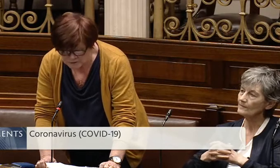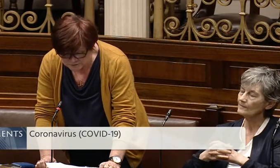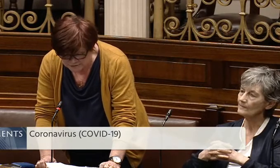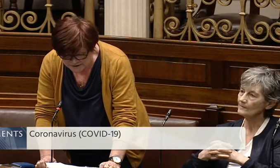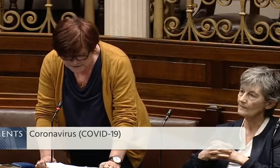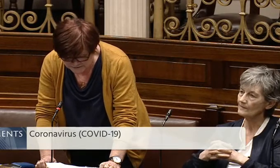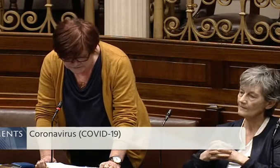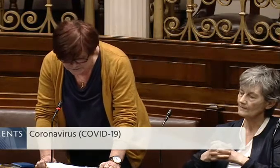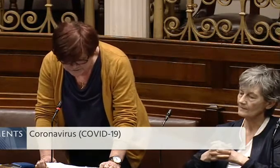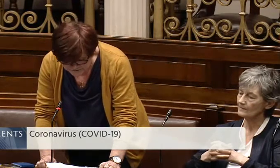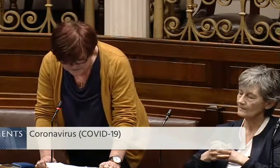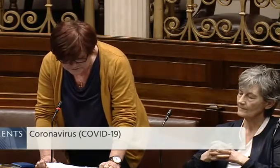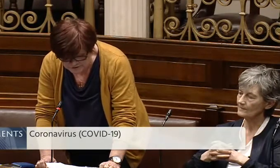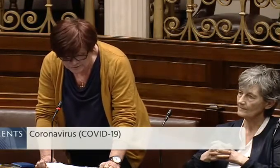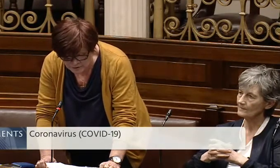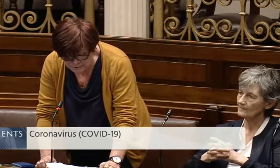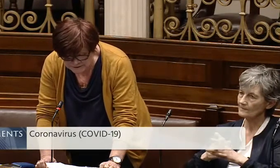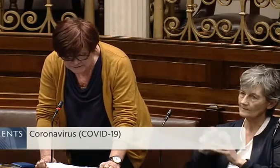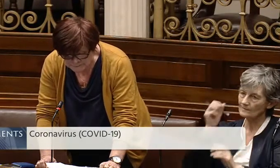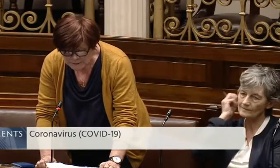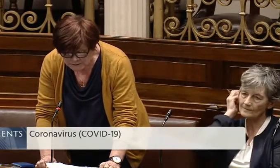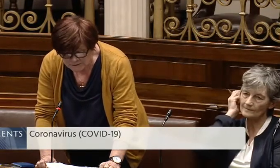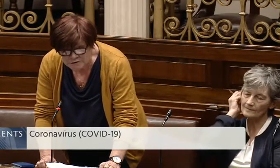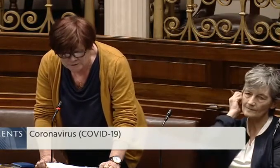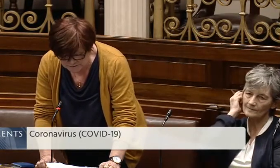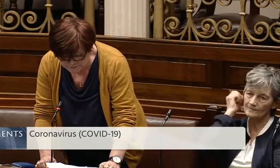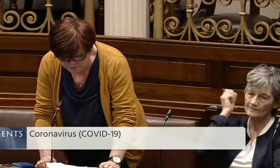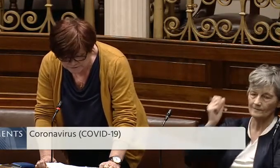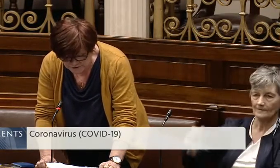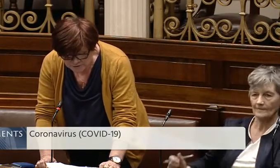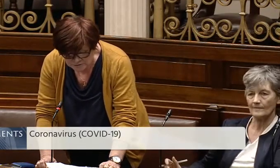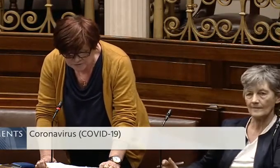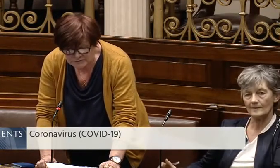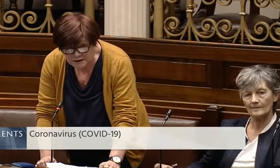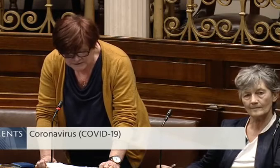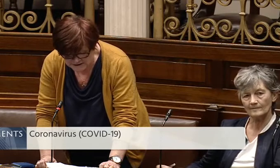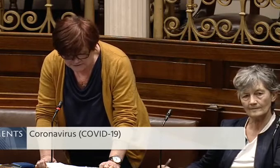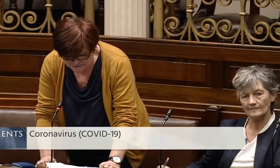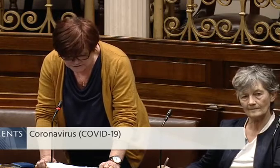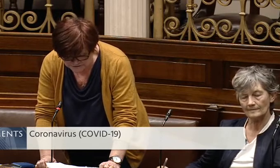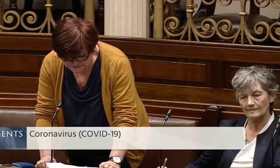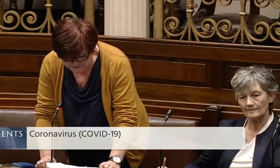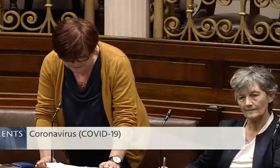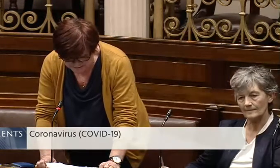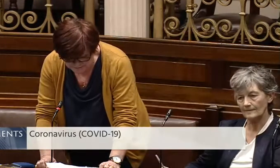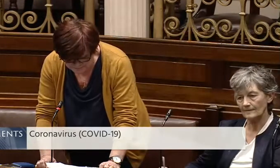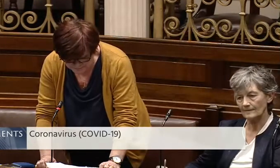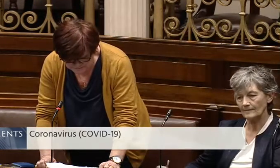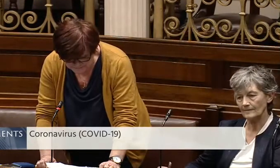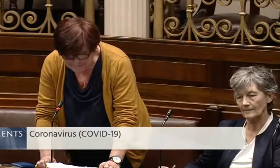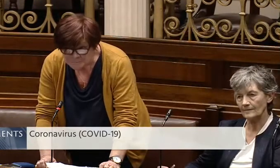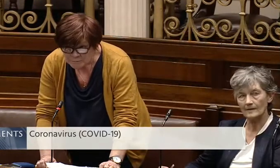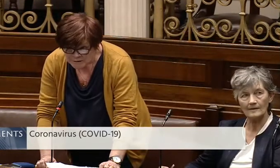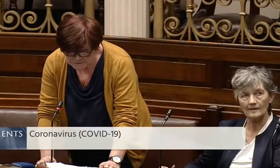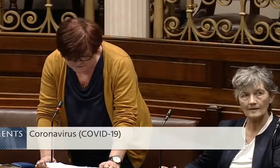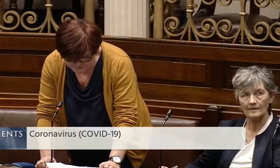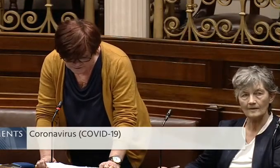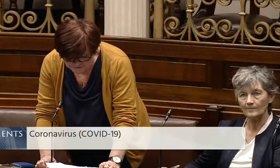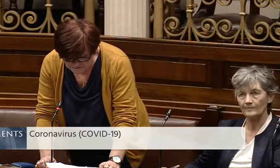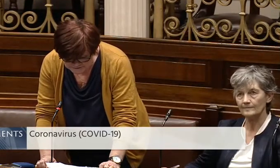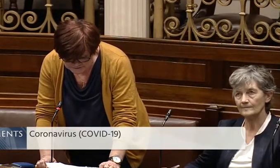faced by hundreds of thousands of low-paid, non-unionised workers who do not have a contract for sick pay with their employers.